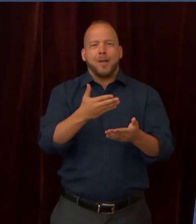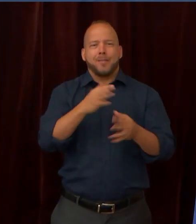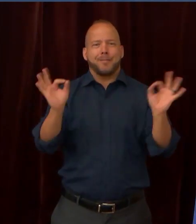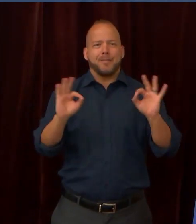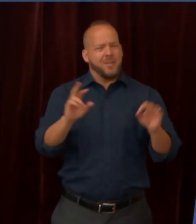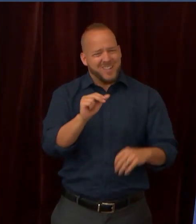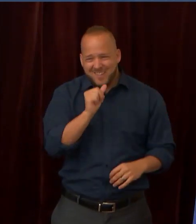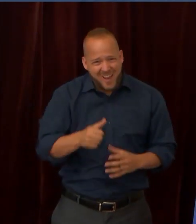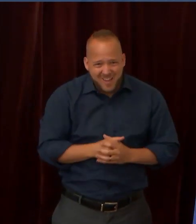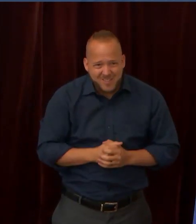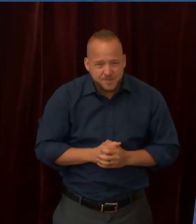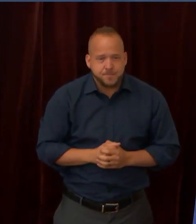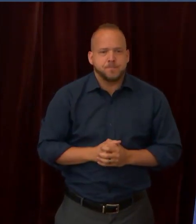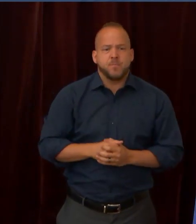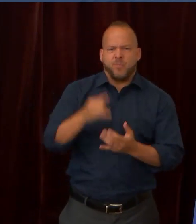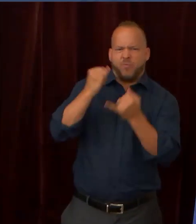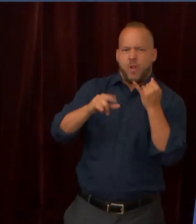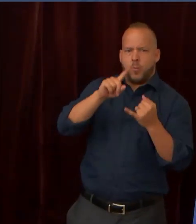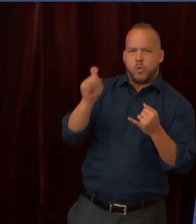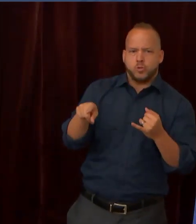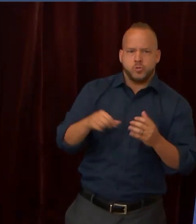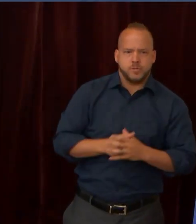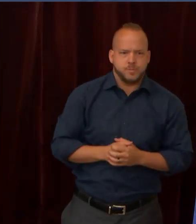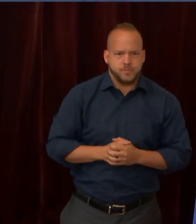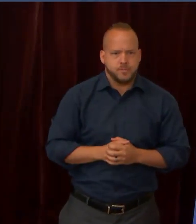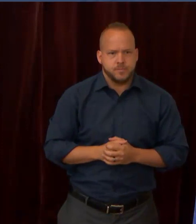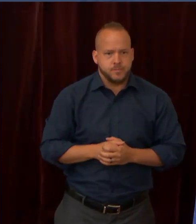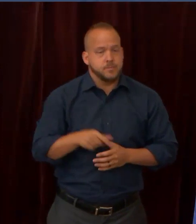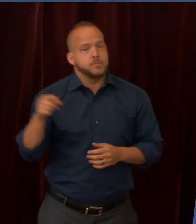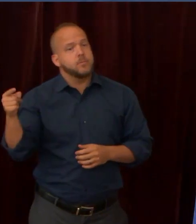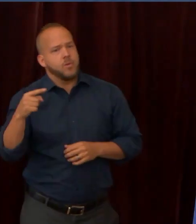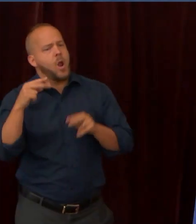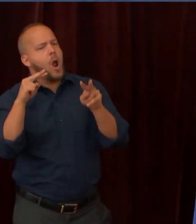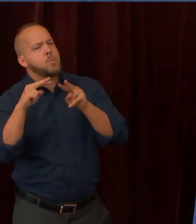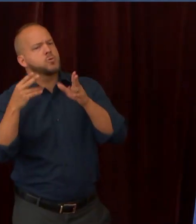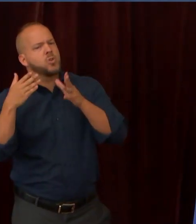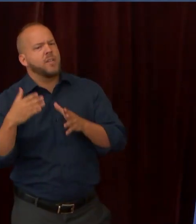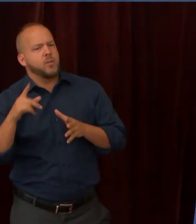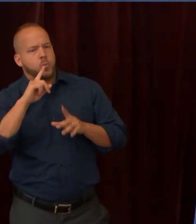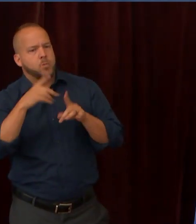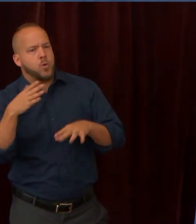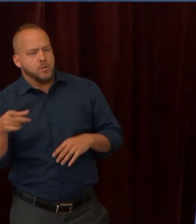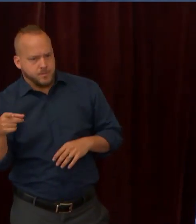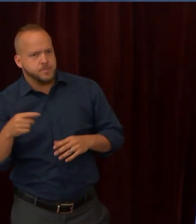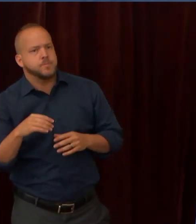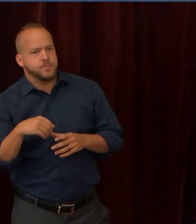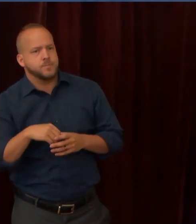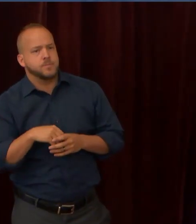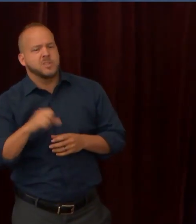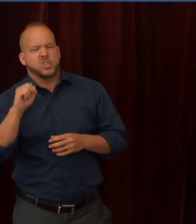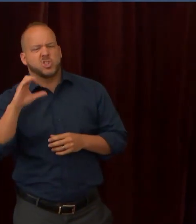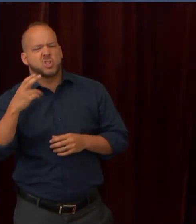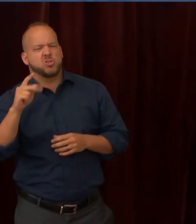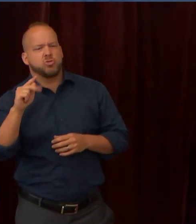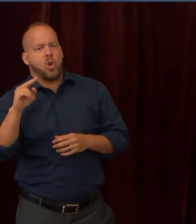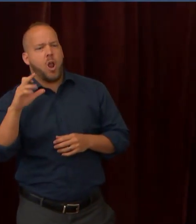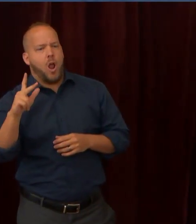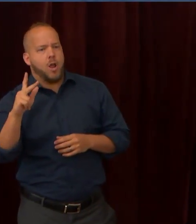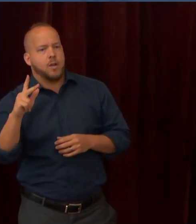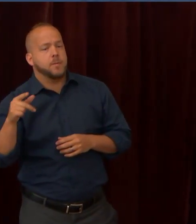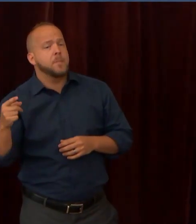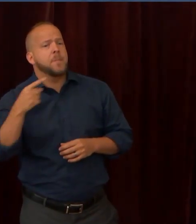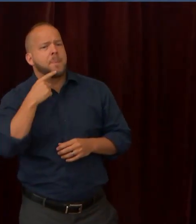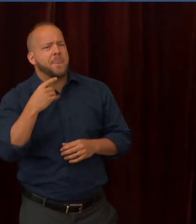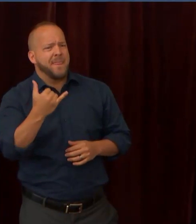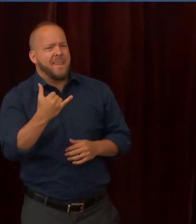Hi, Governor. My county was one of 19 that sent a letter requesting the opportunity